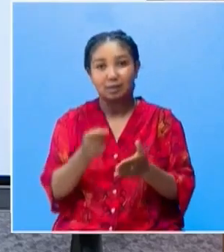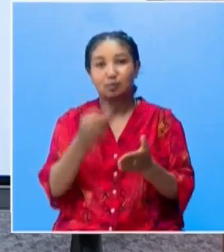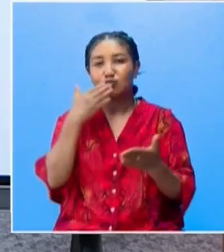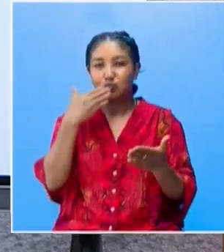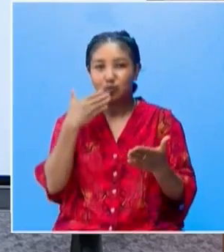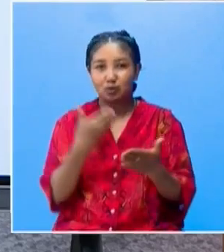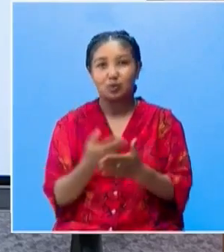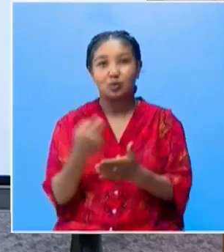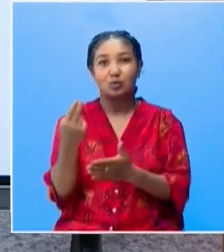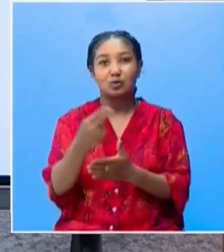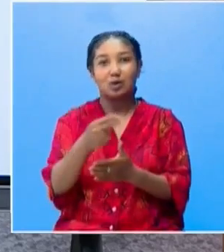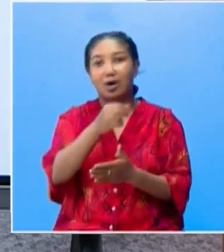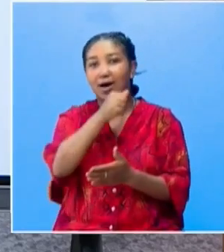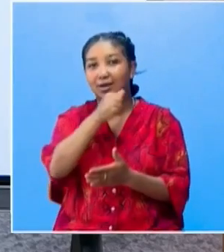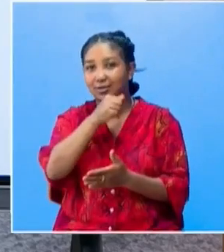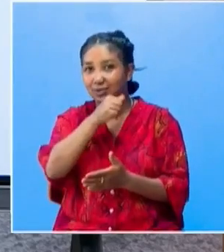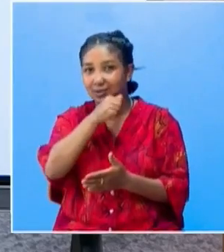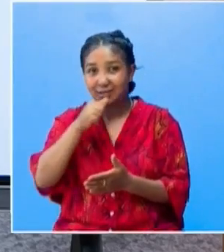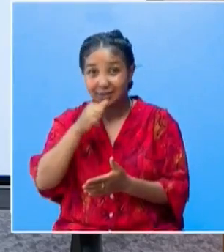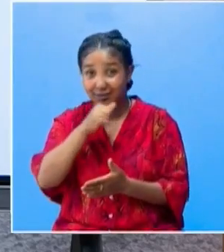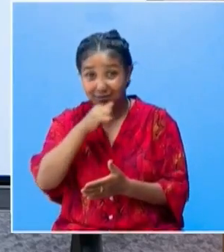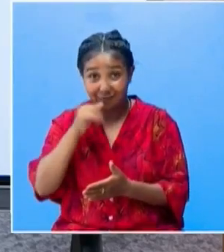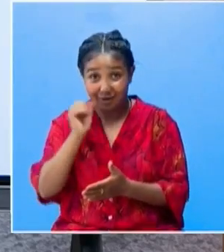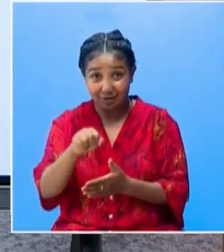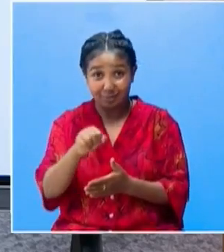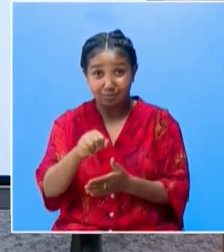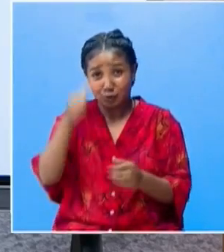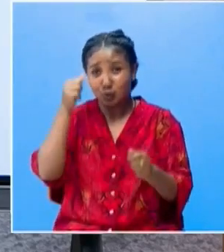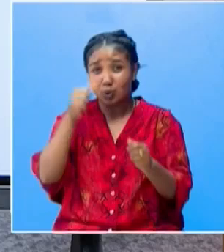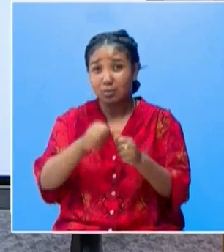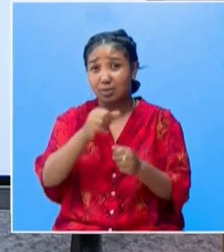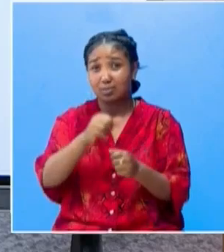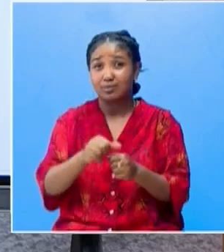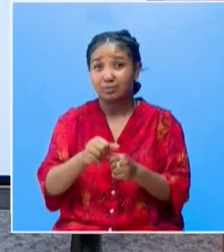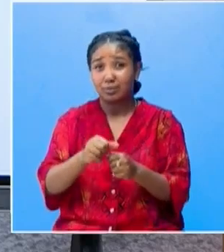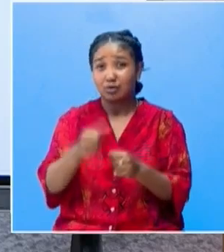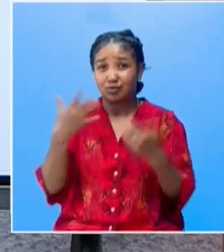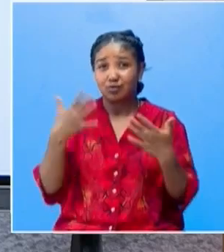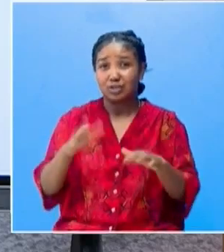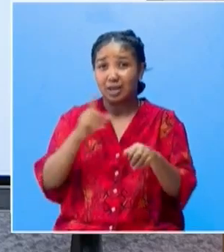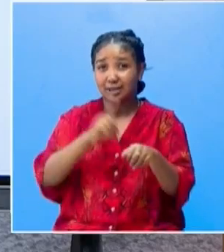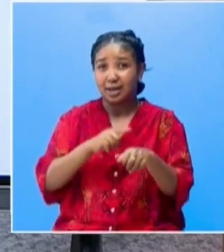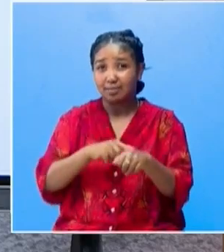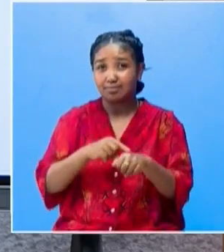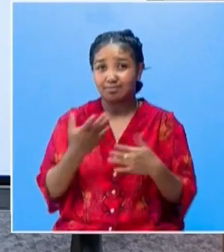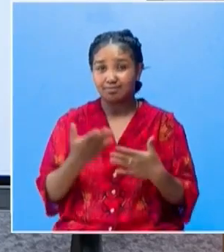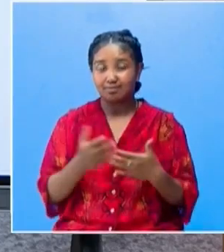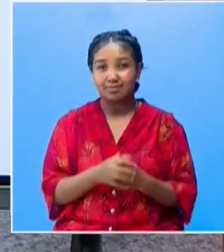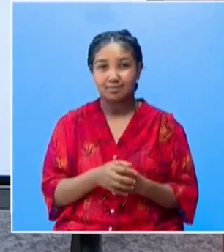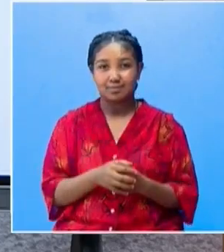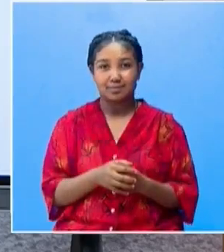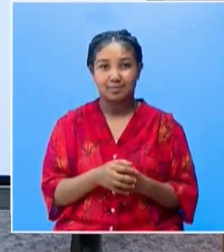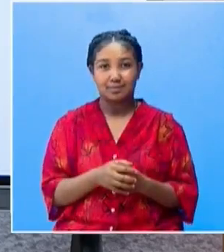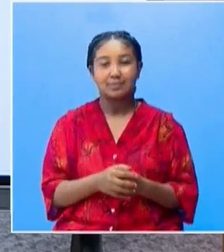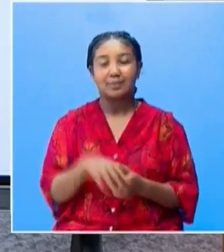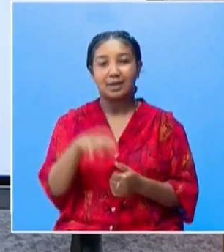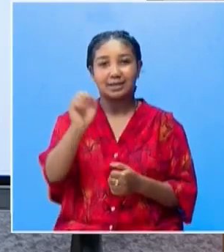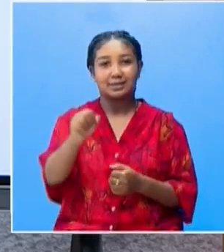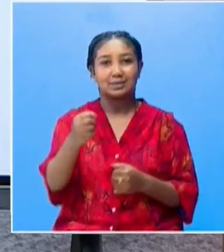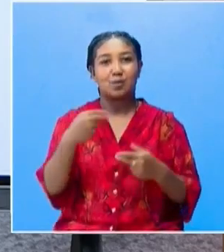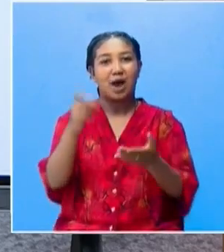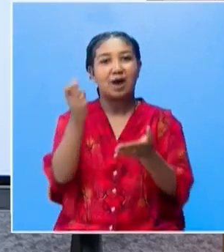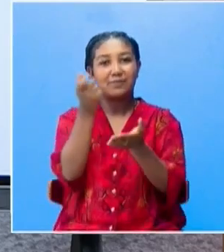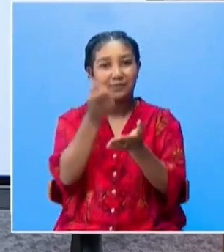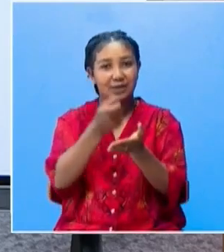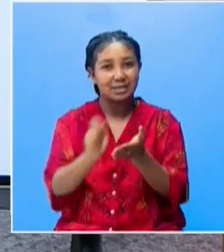to use adjectives, right? Do you remember the tasks that we have done last week? Yes, we have